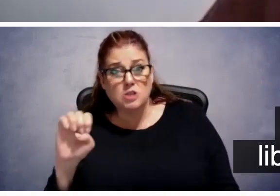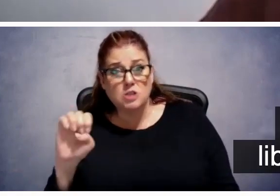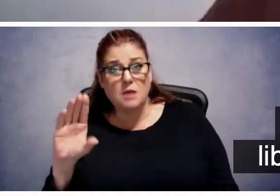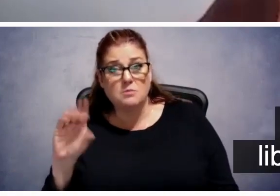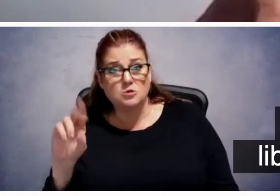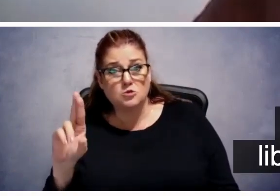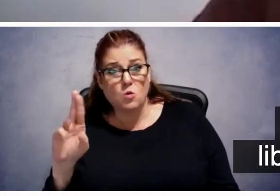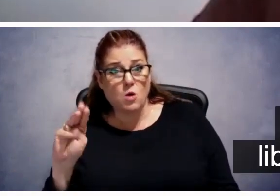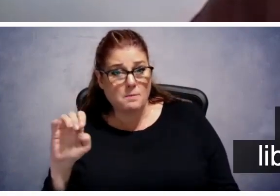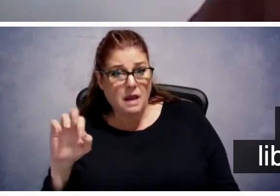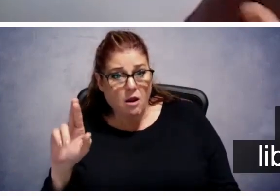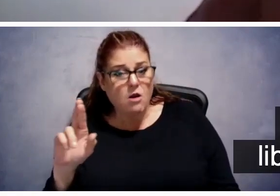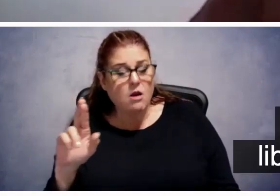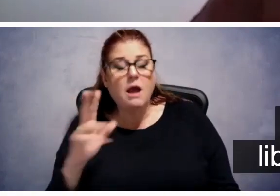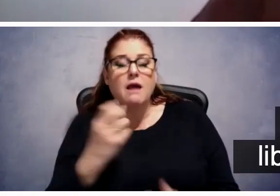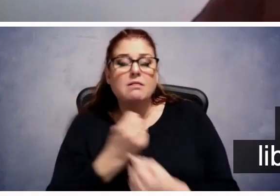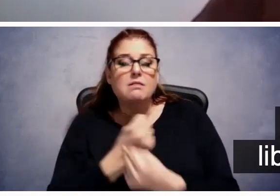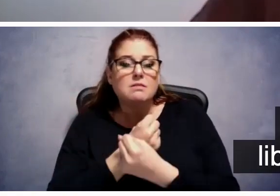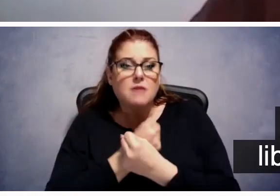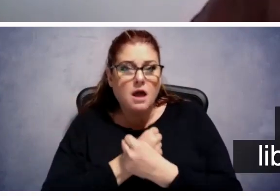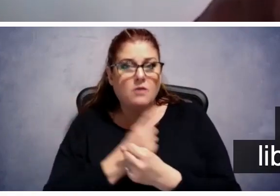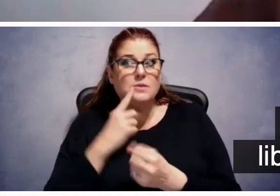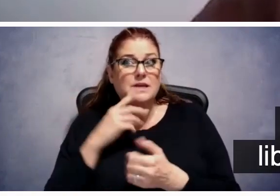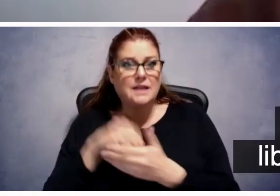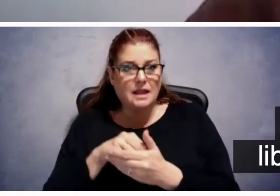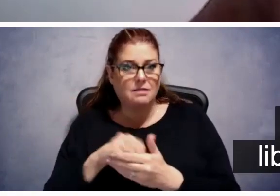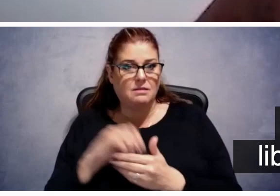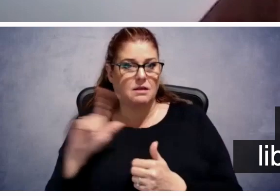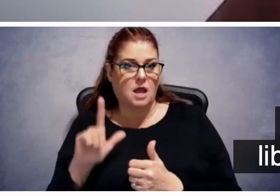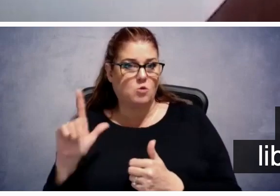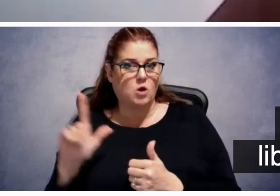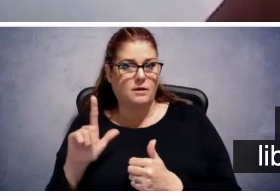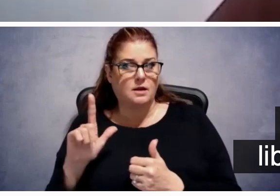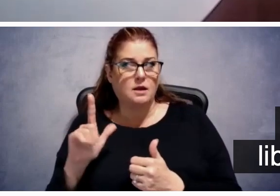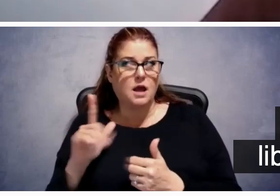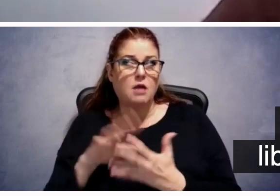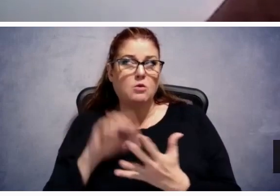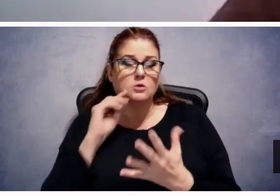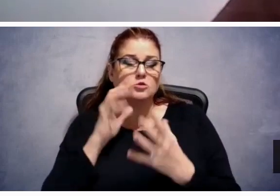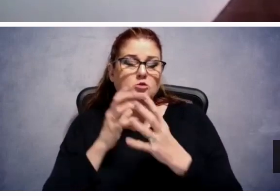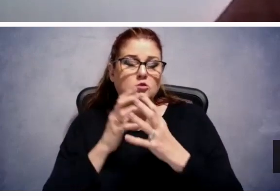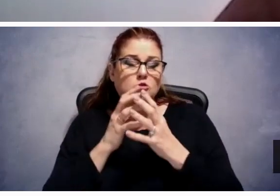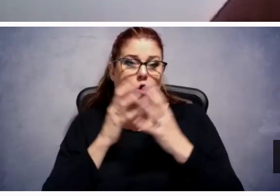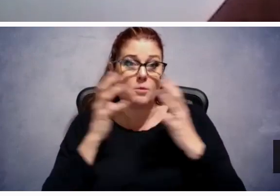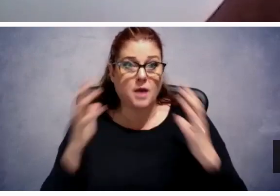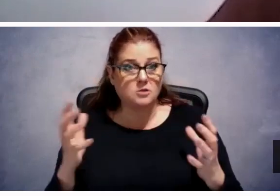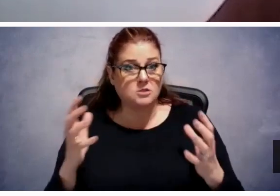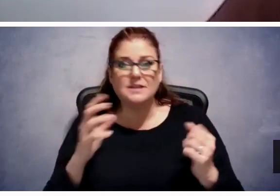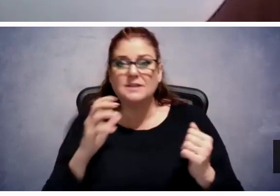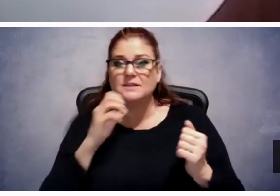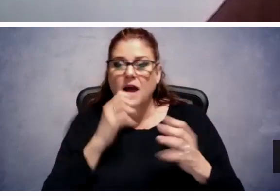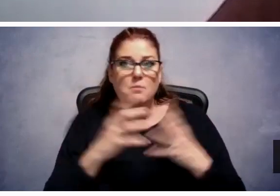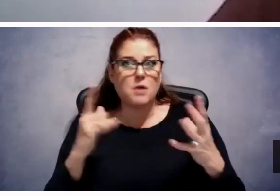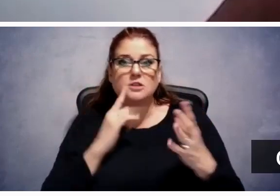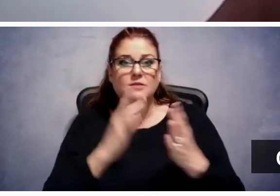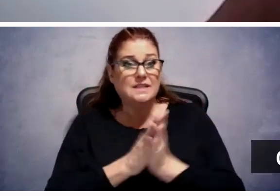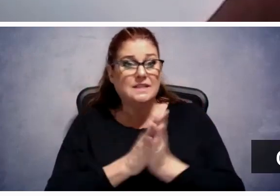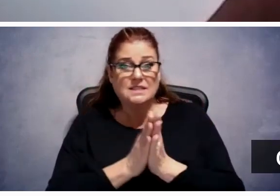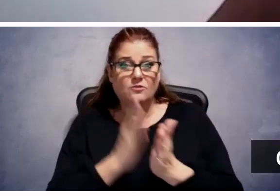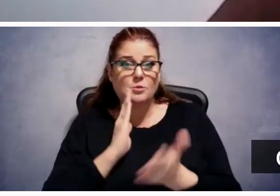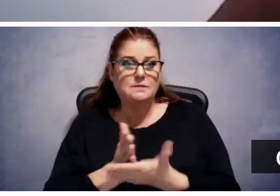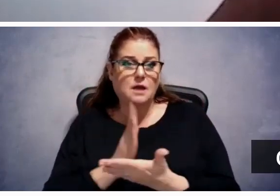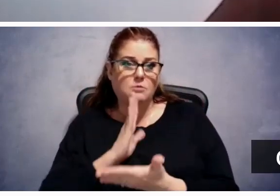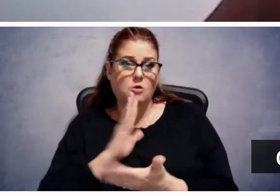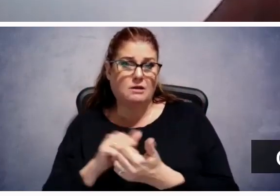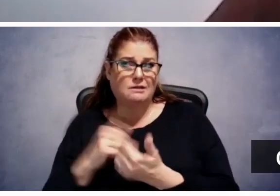I just loved being in the library, and I learned so much. It was not much of an incentive for me to stop talking